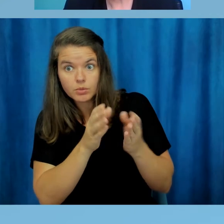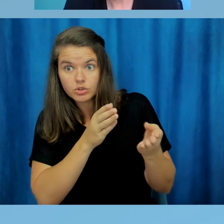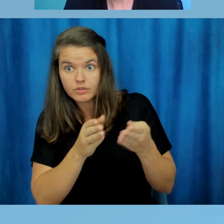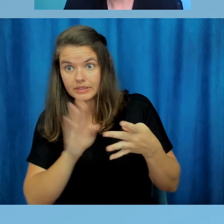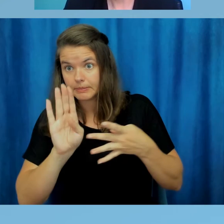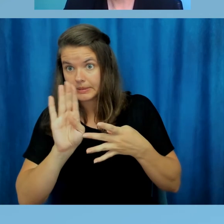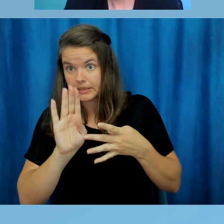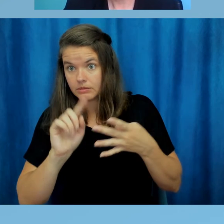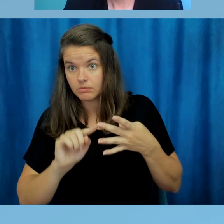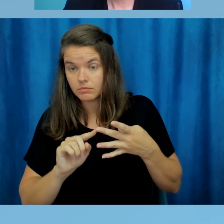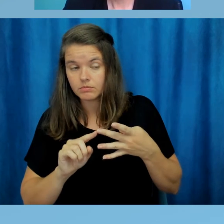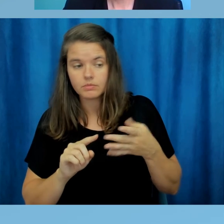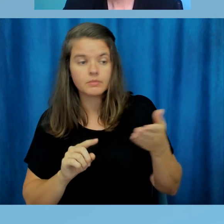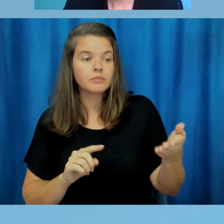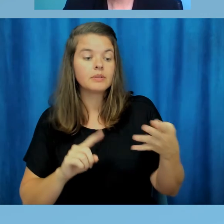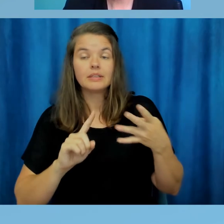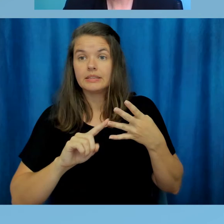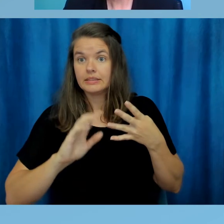Option B.